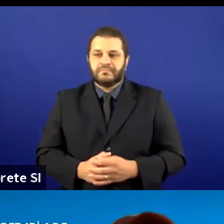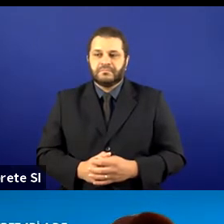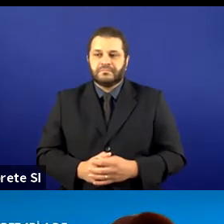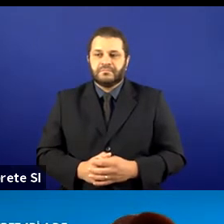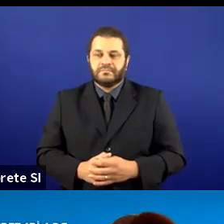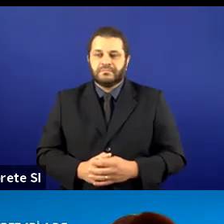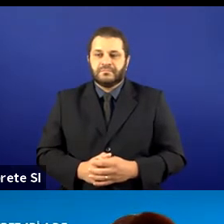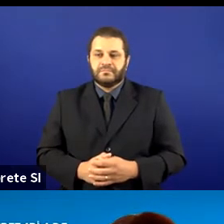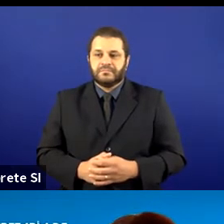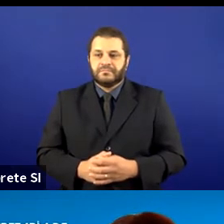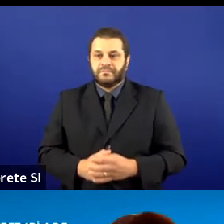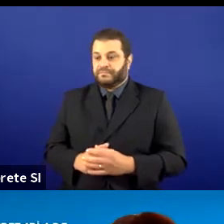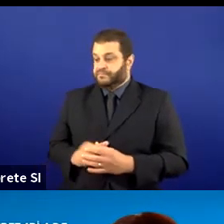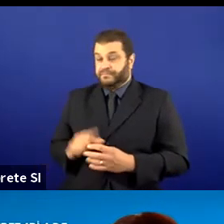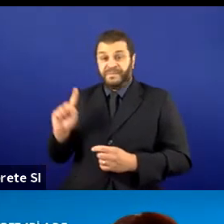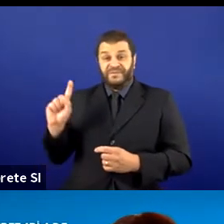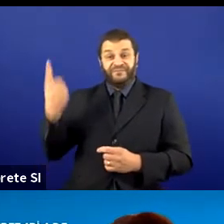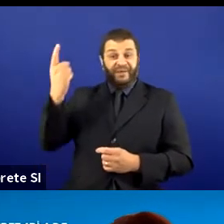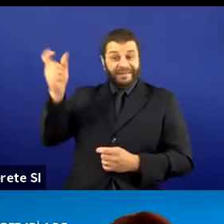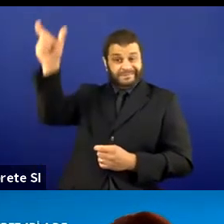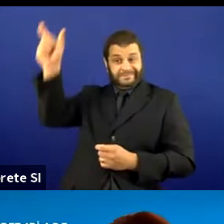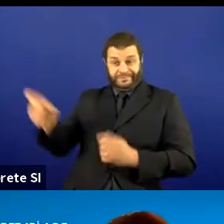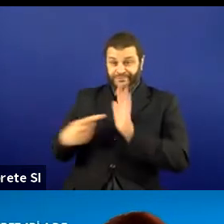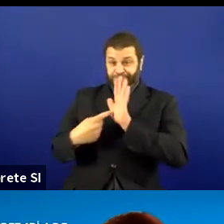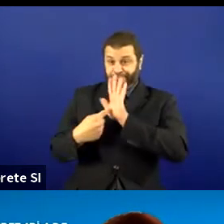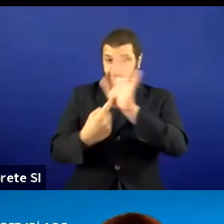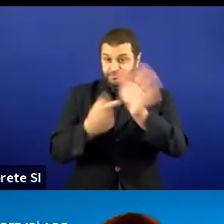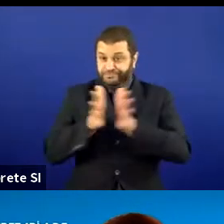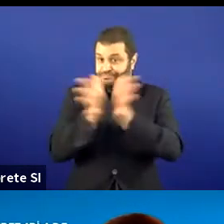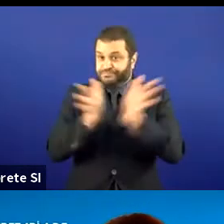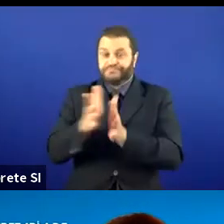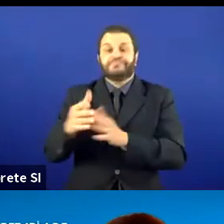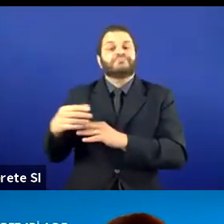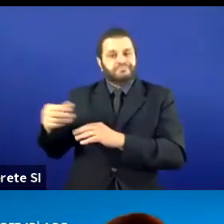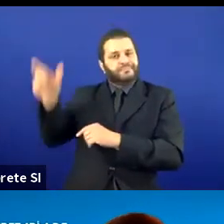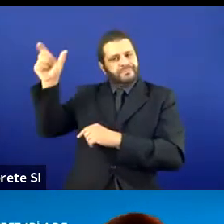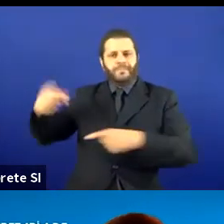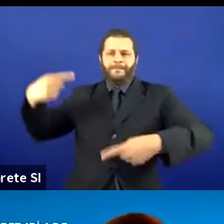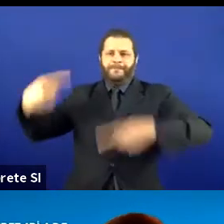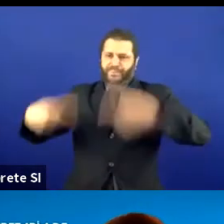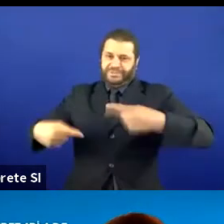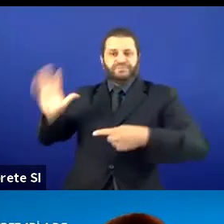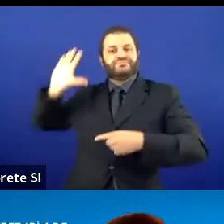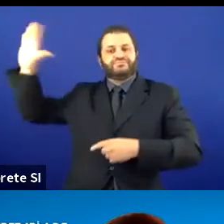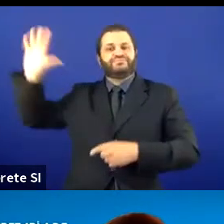Primero vamos a presentar a Karen Elleman, que es una política danesa.